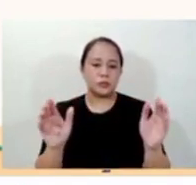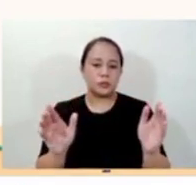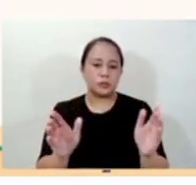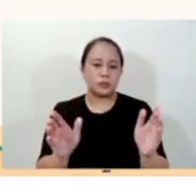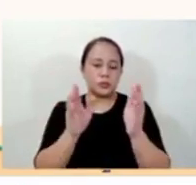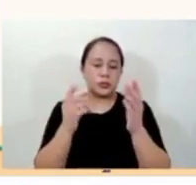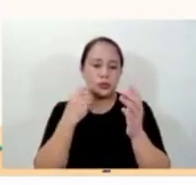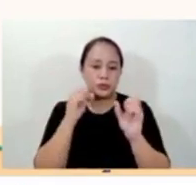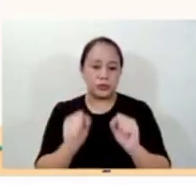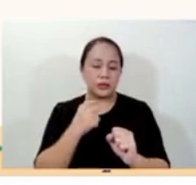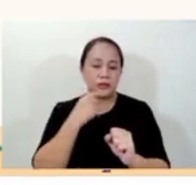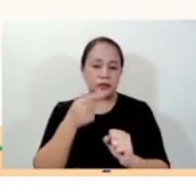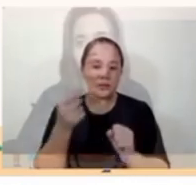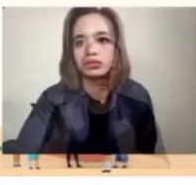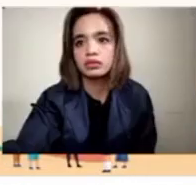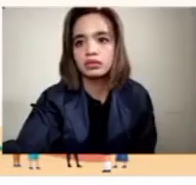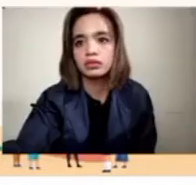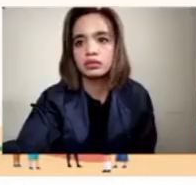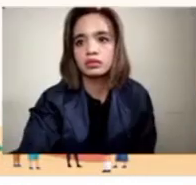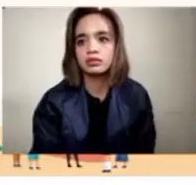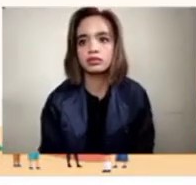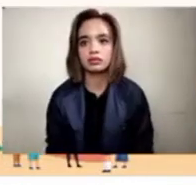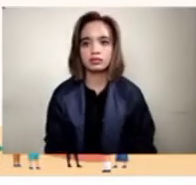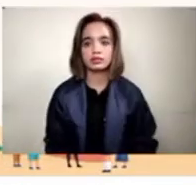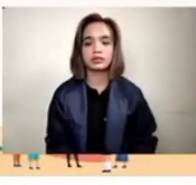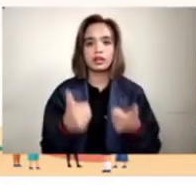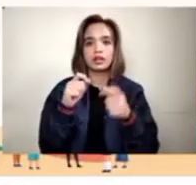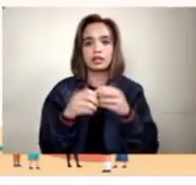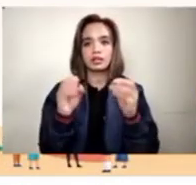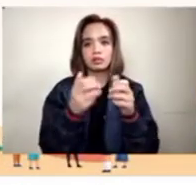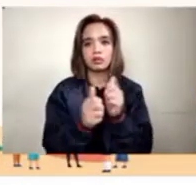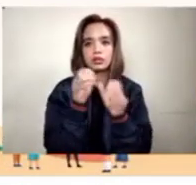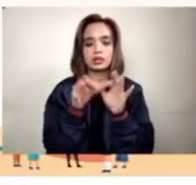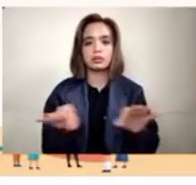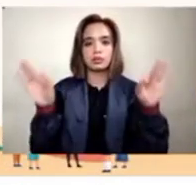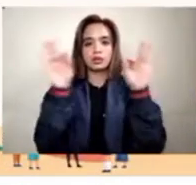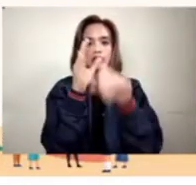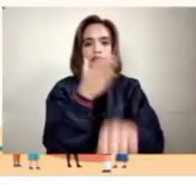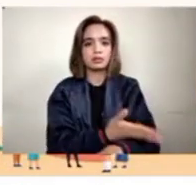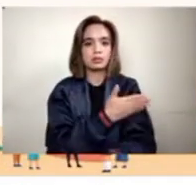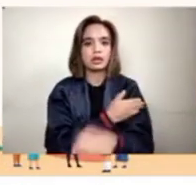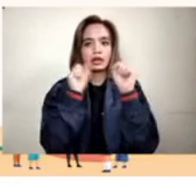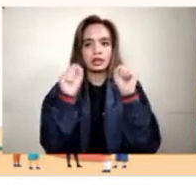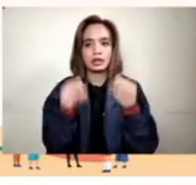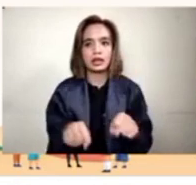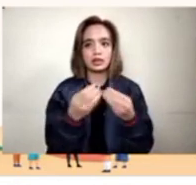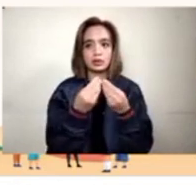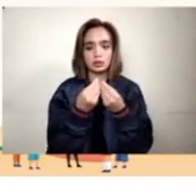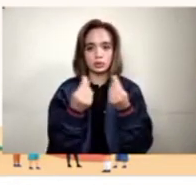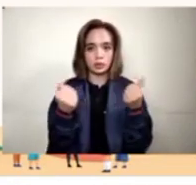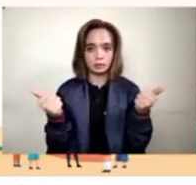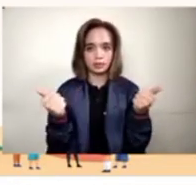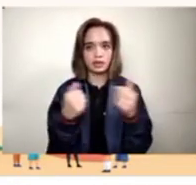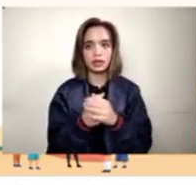crucial threats to teacher motivation, we can now say that with this proposal, progression will